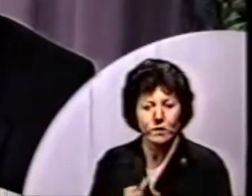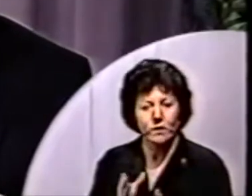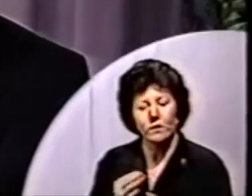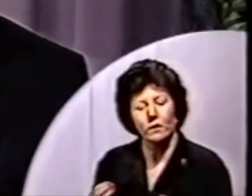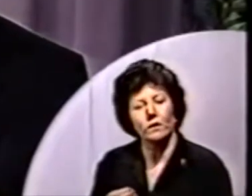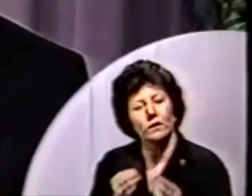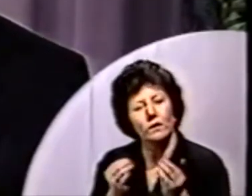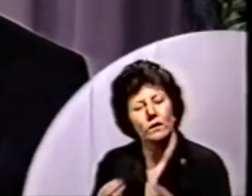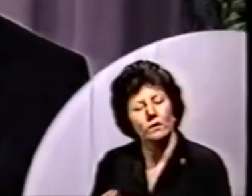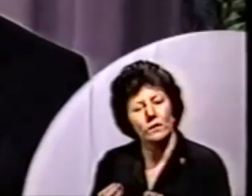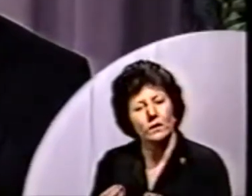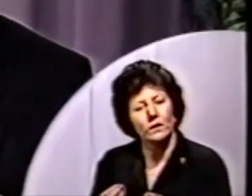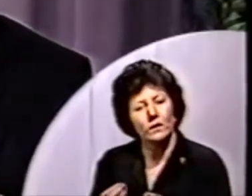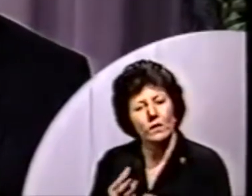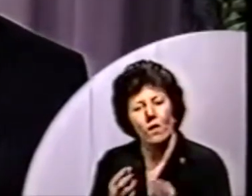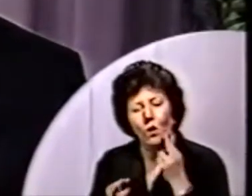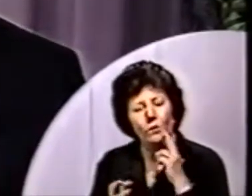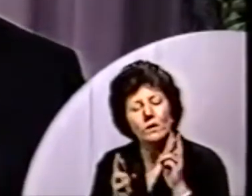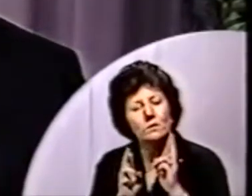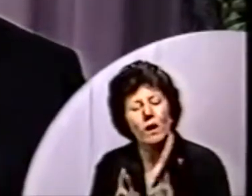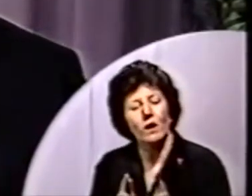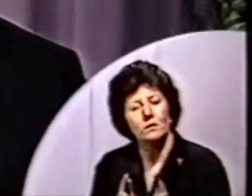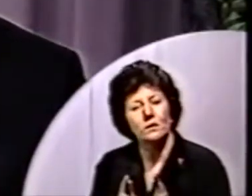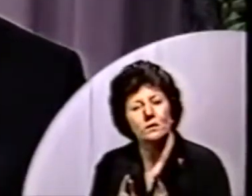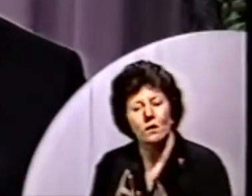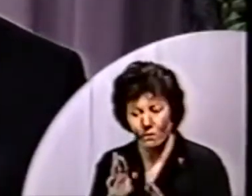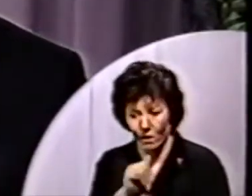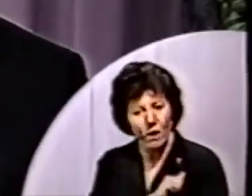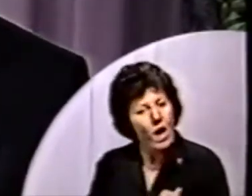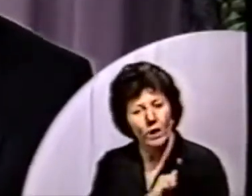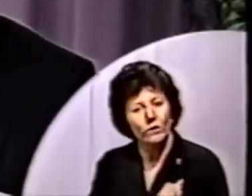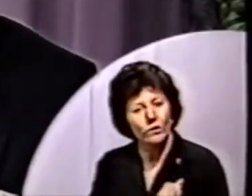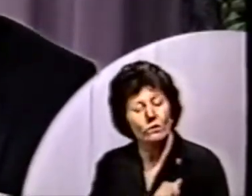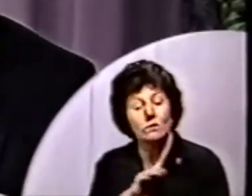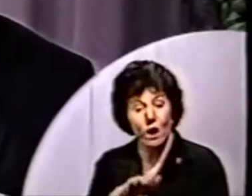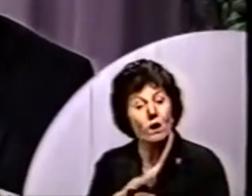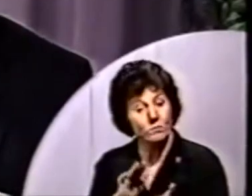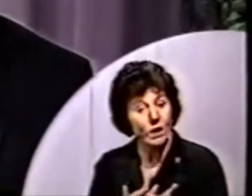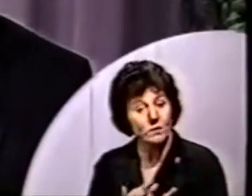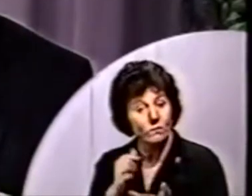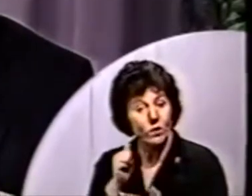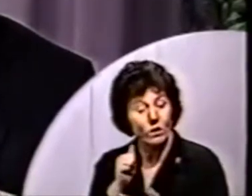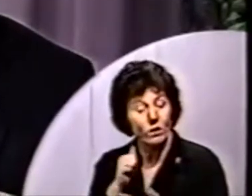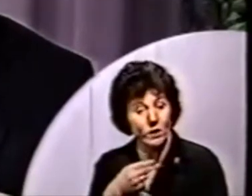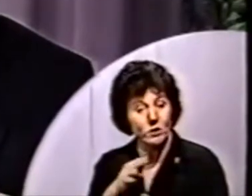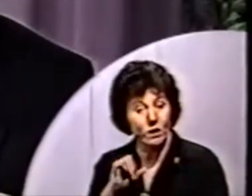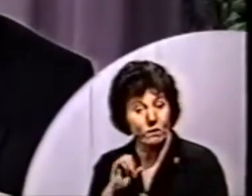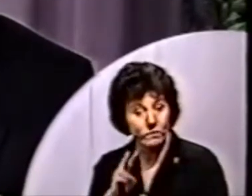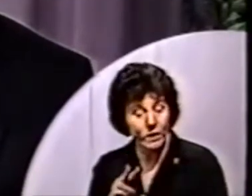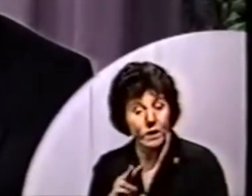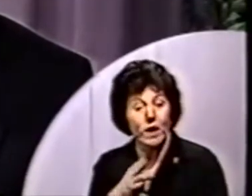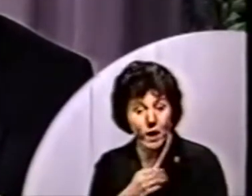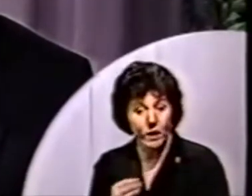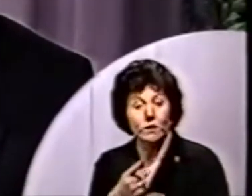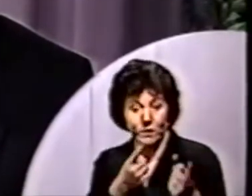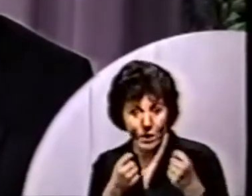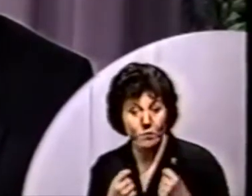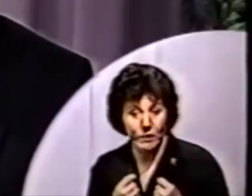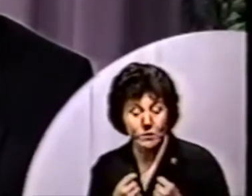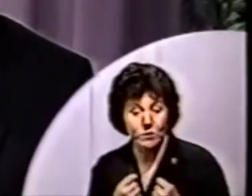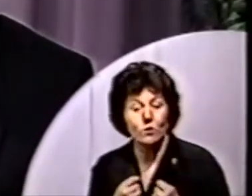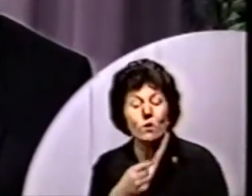giving responses to their attitudes on HIV vaccines, as well as coming in for periodic testing